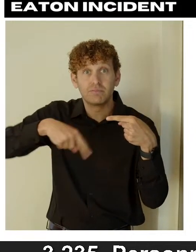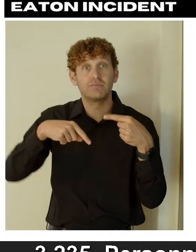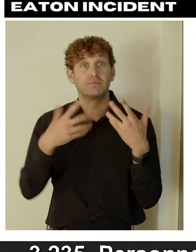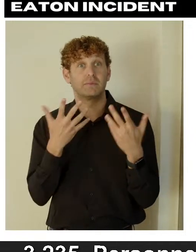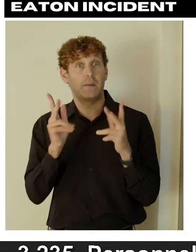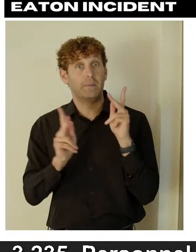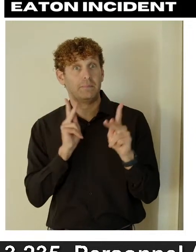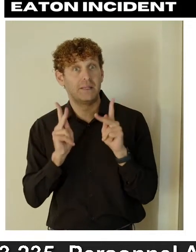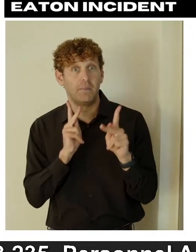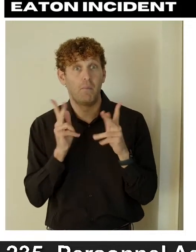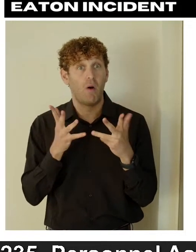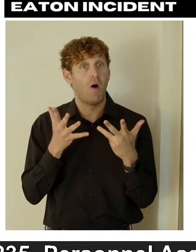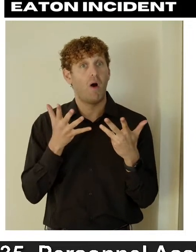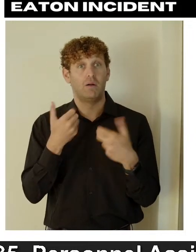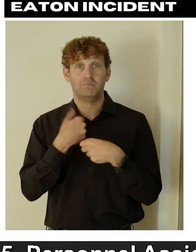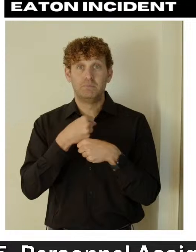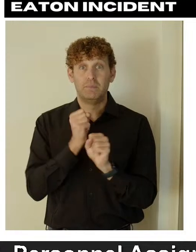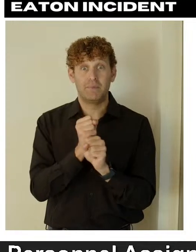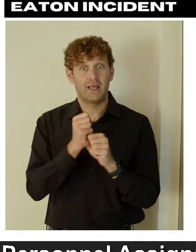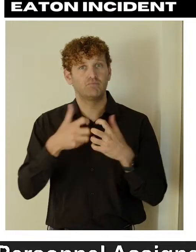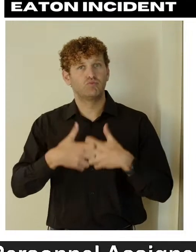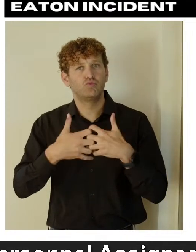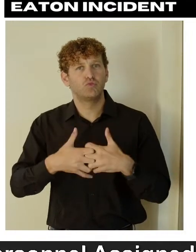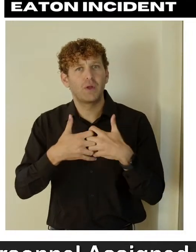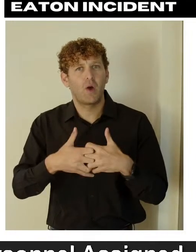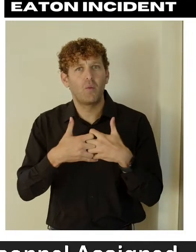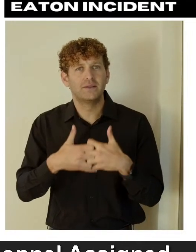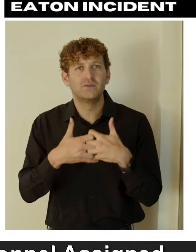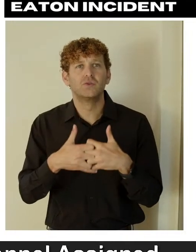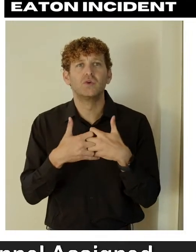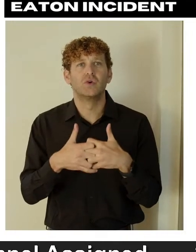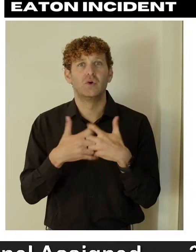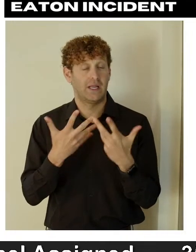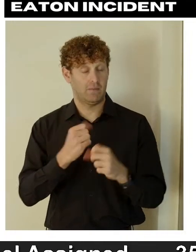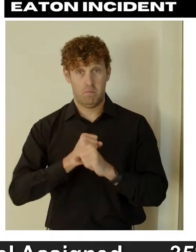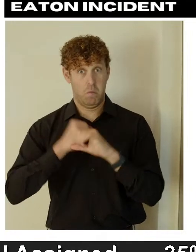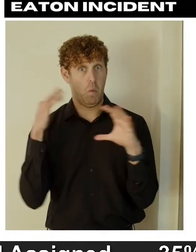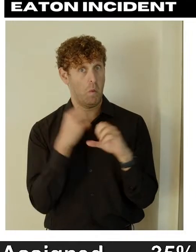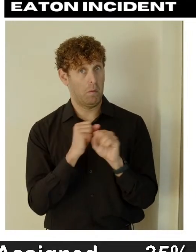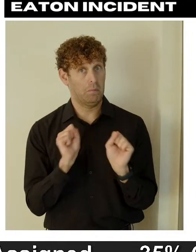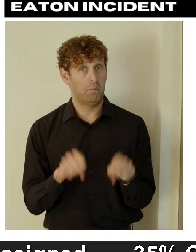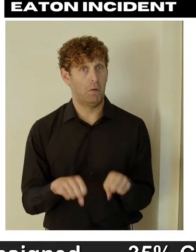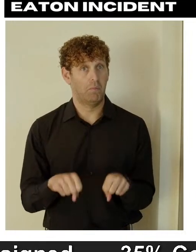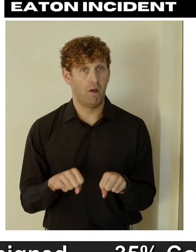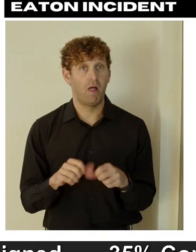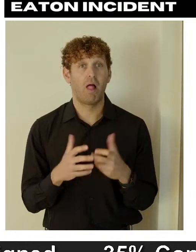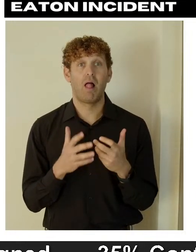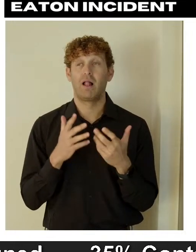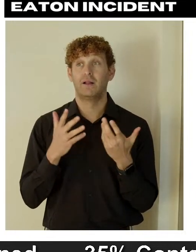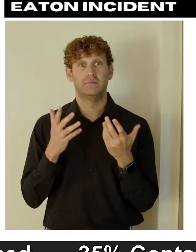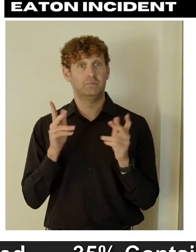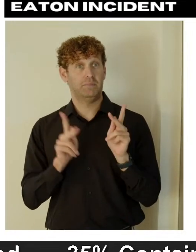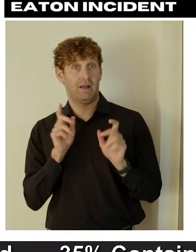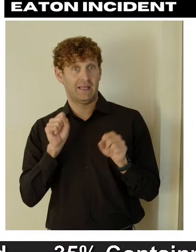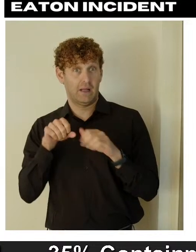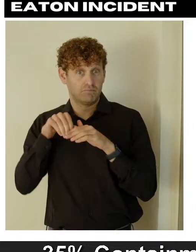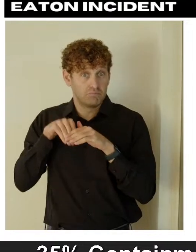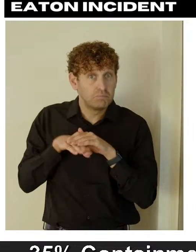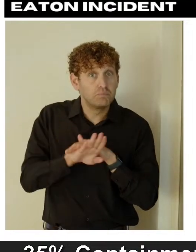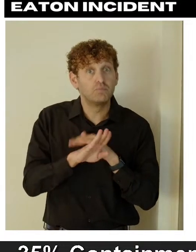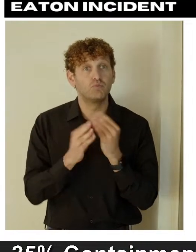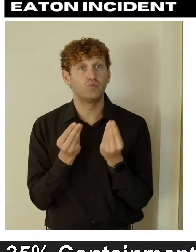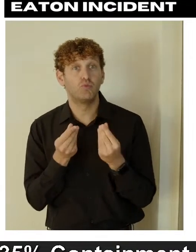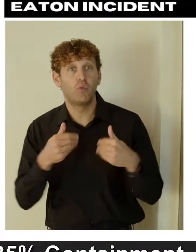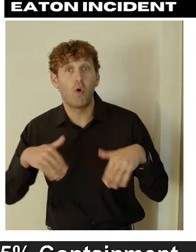which backflow the lines, which can be a hazard to your health. Ingress or egress. Ingress and egress to your property could be blocked by down trees,